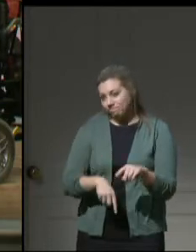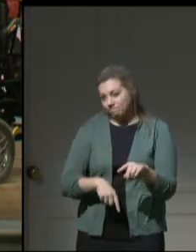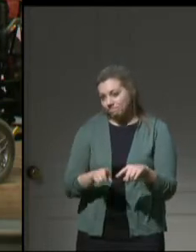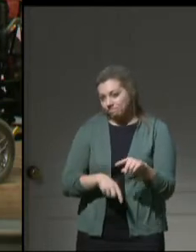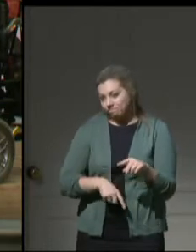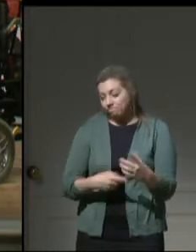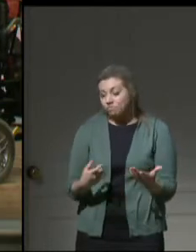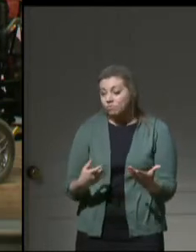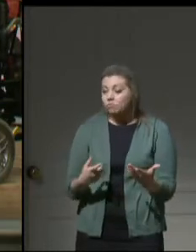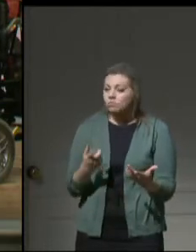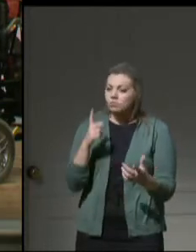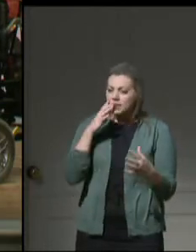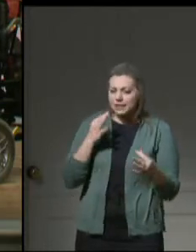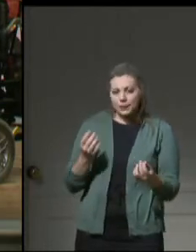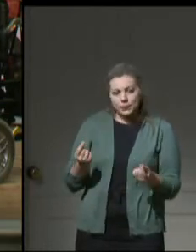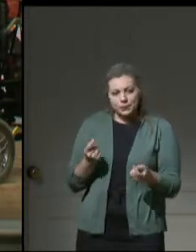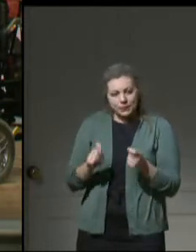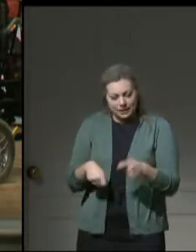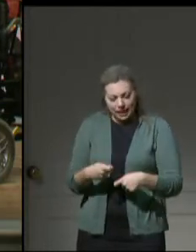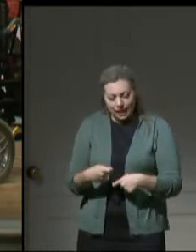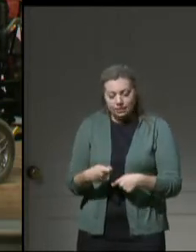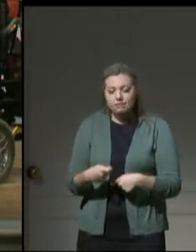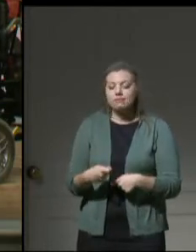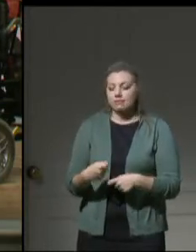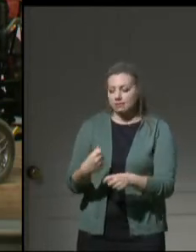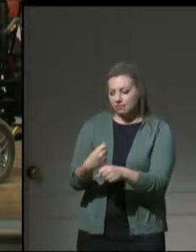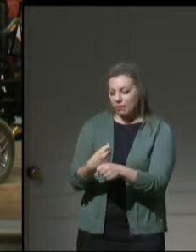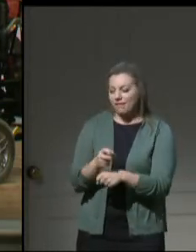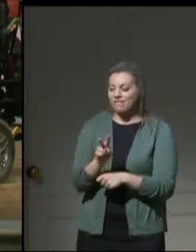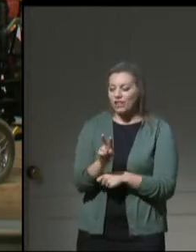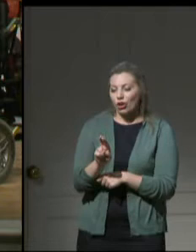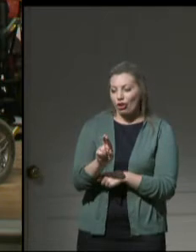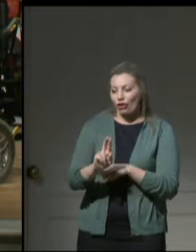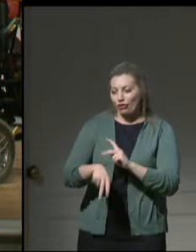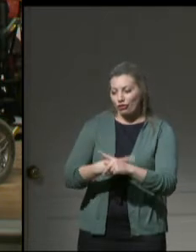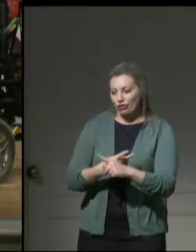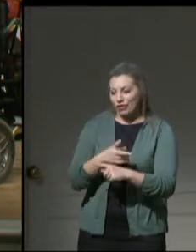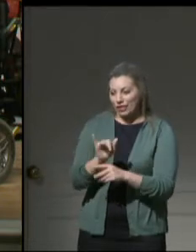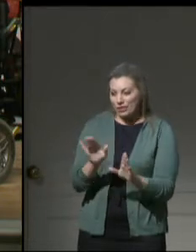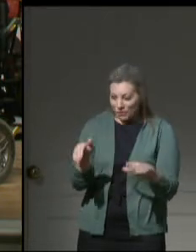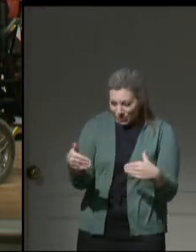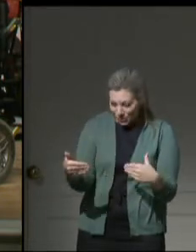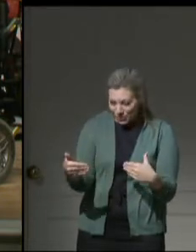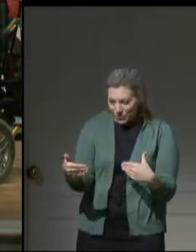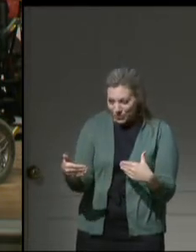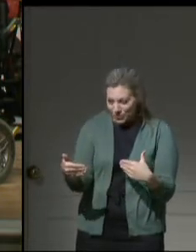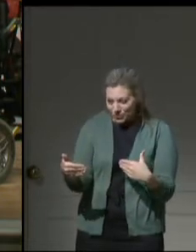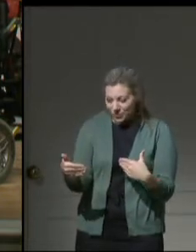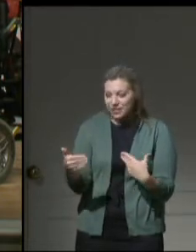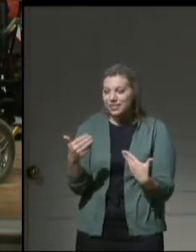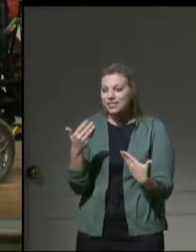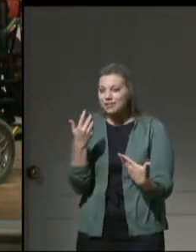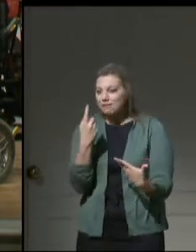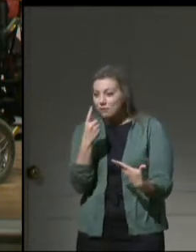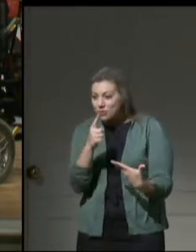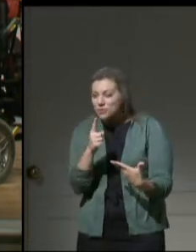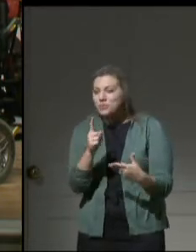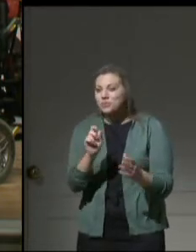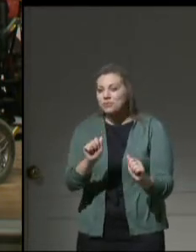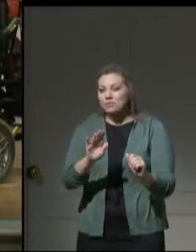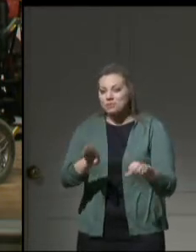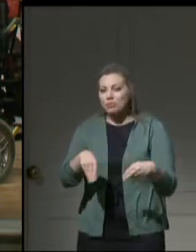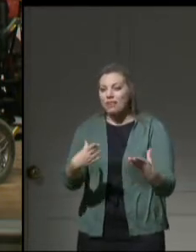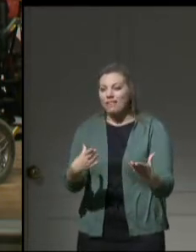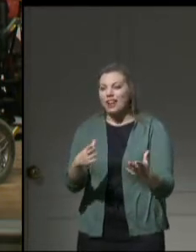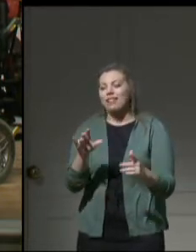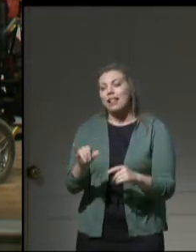So we decided to create a VR version of the room to kind of provide as